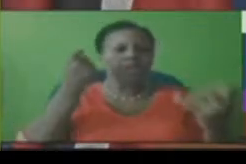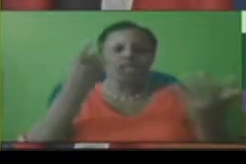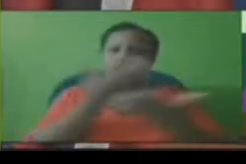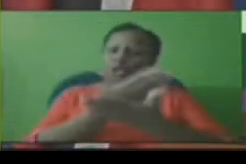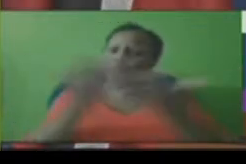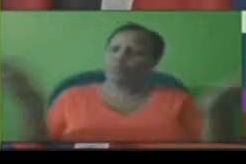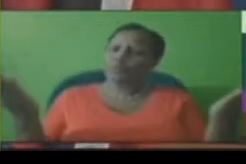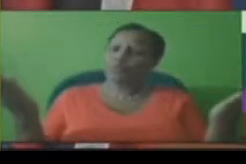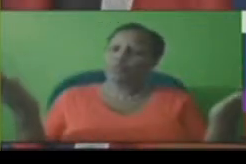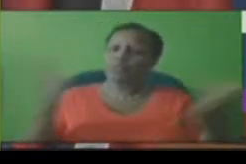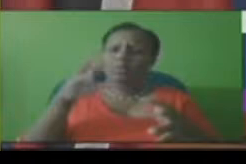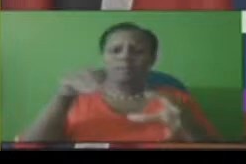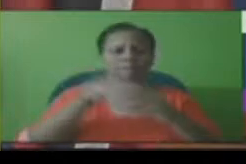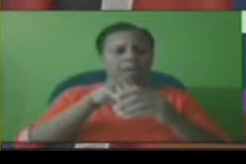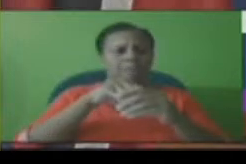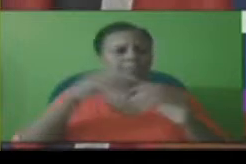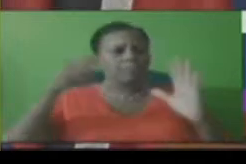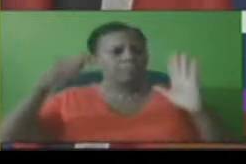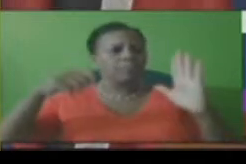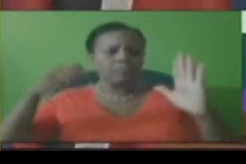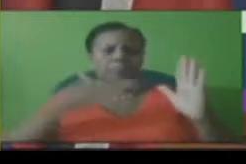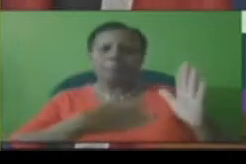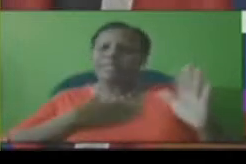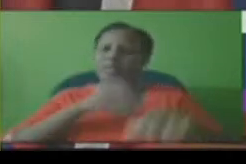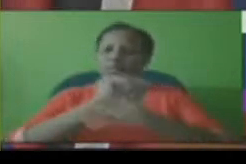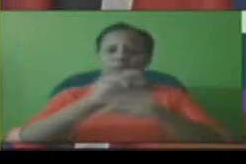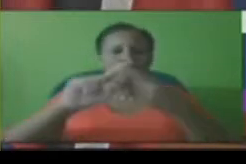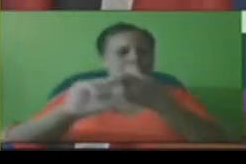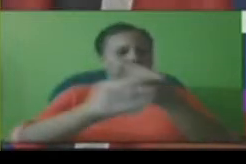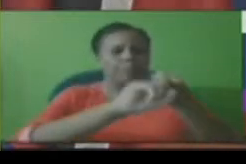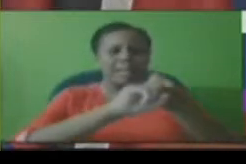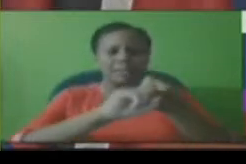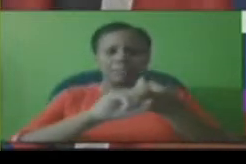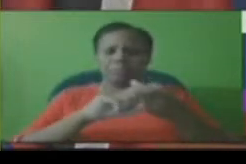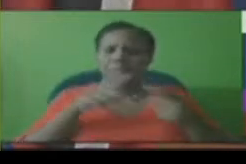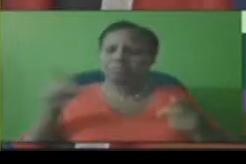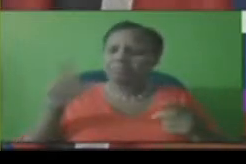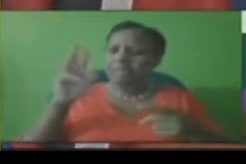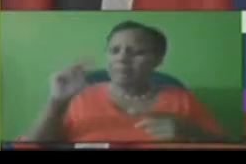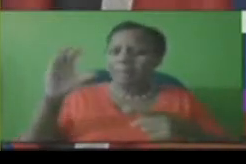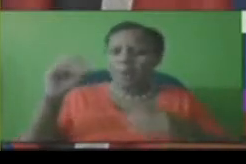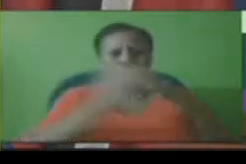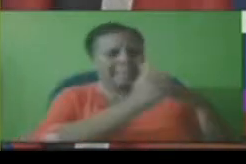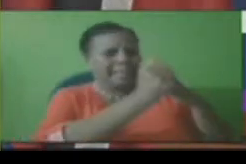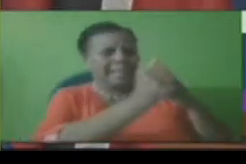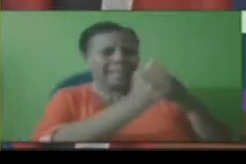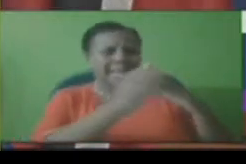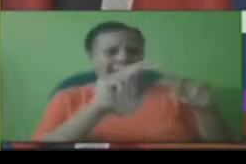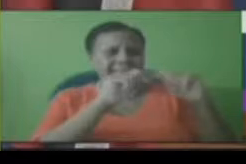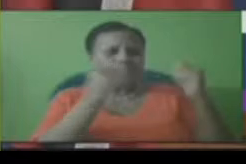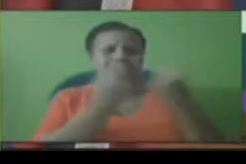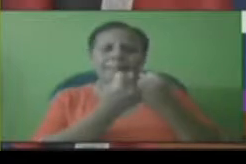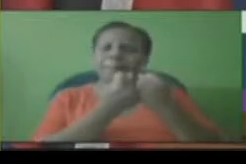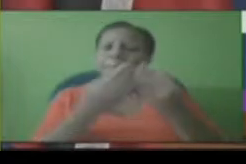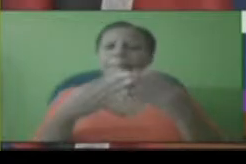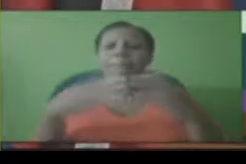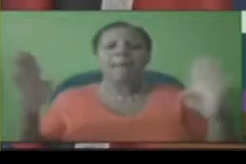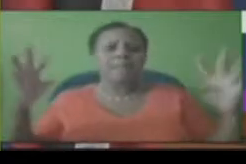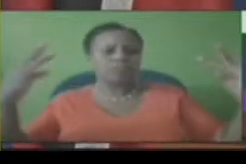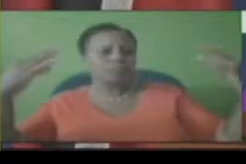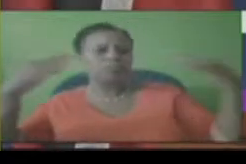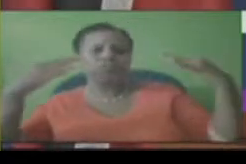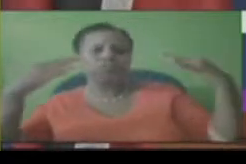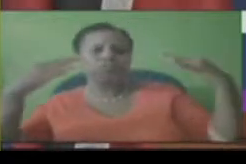led by Dr. Roshan Parasram, members of the listening and viewing public. Today, I'd like to provide